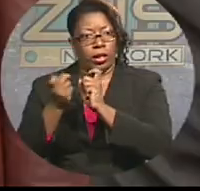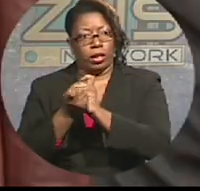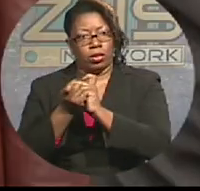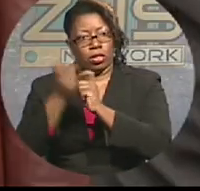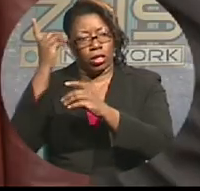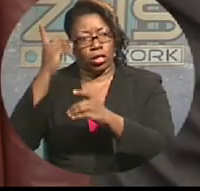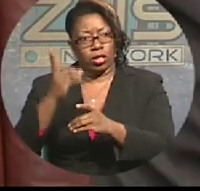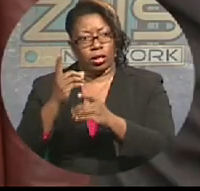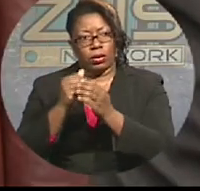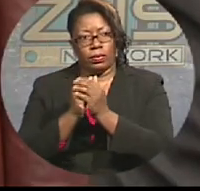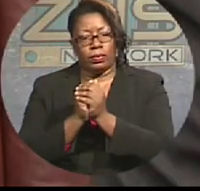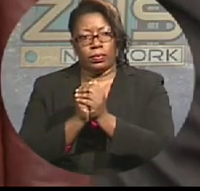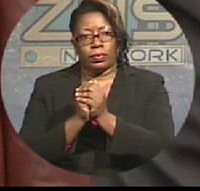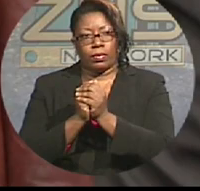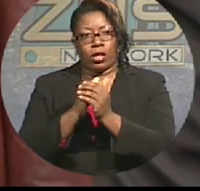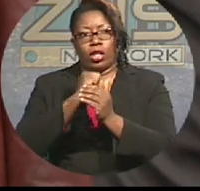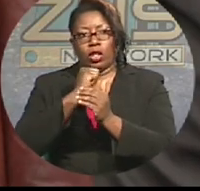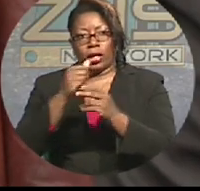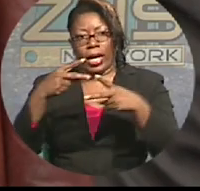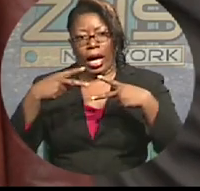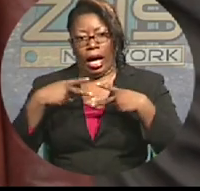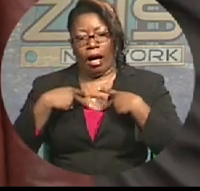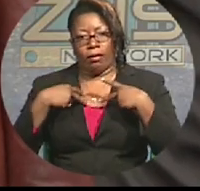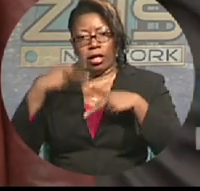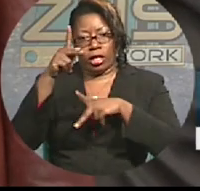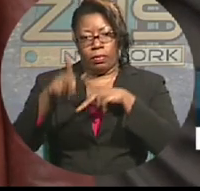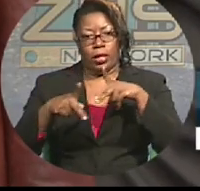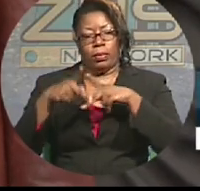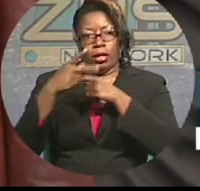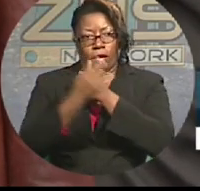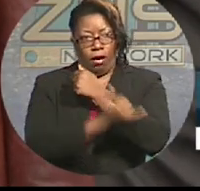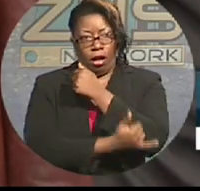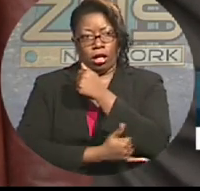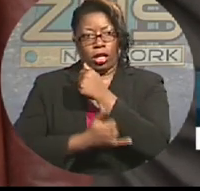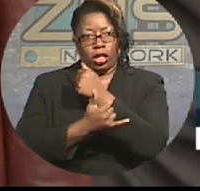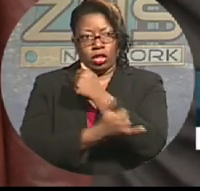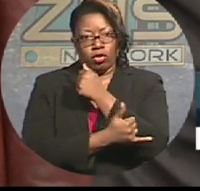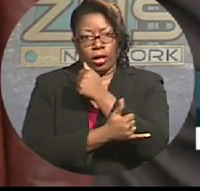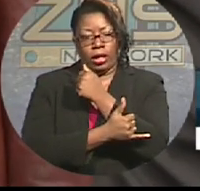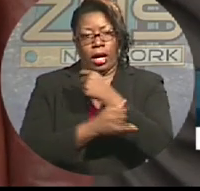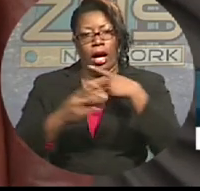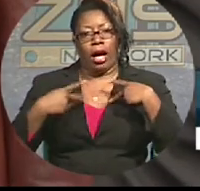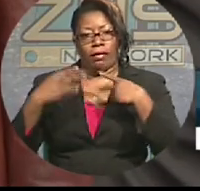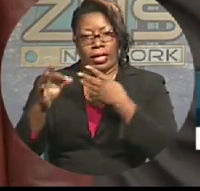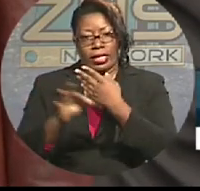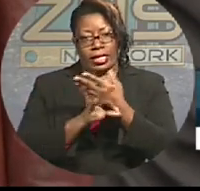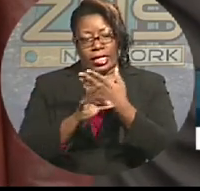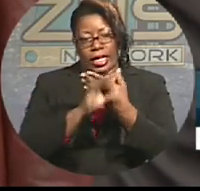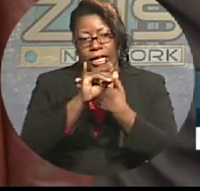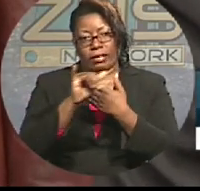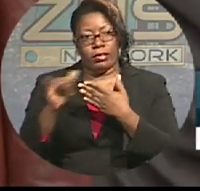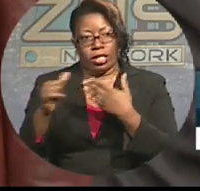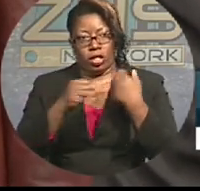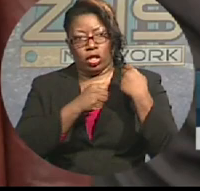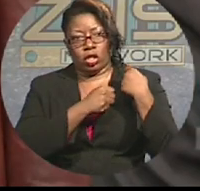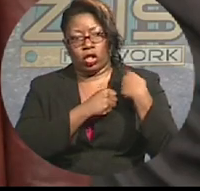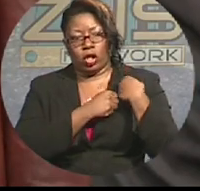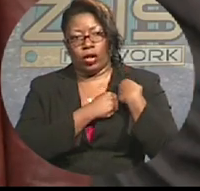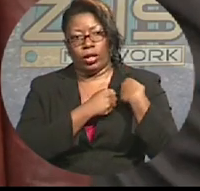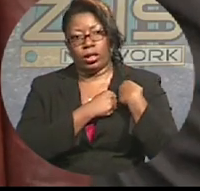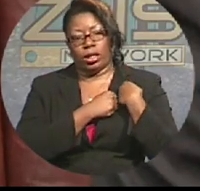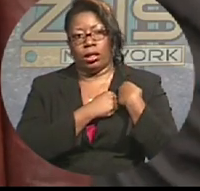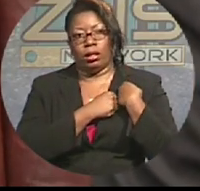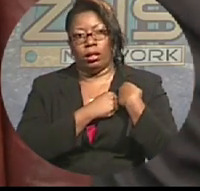to have the people of our country have their safety and security